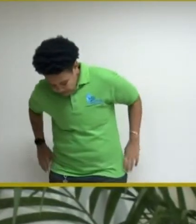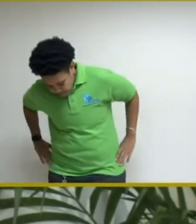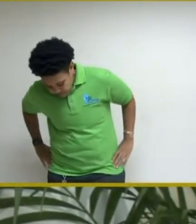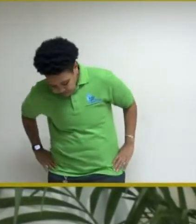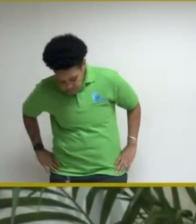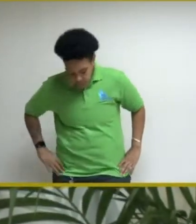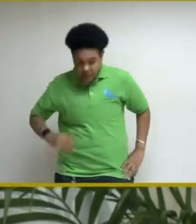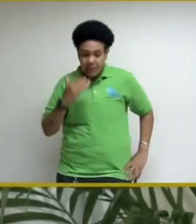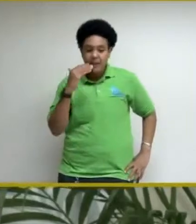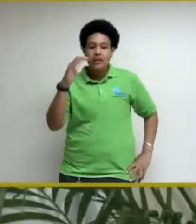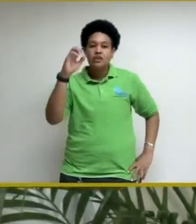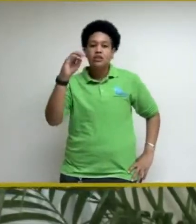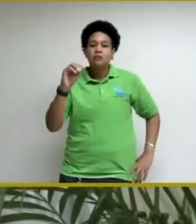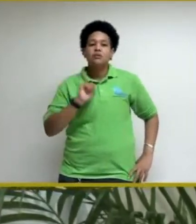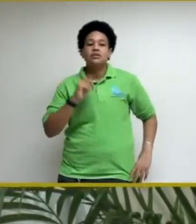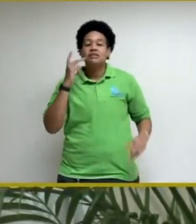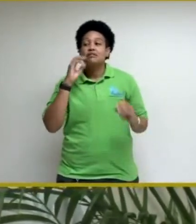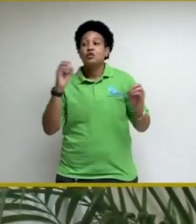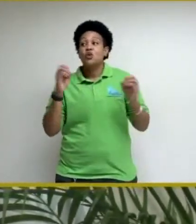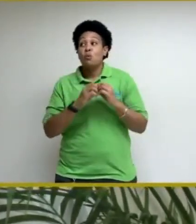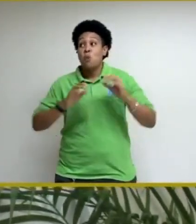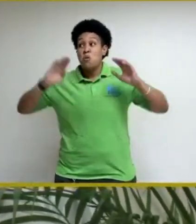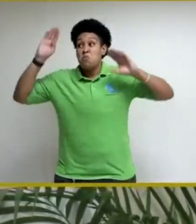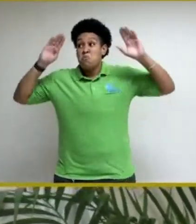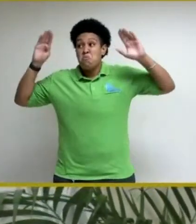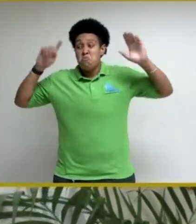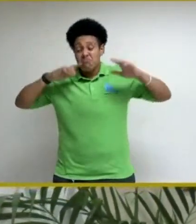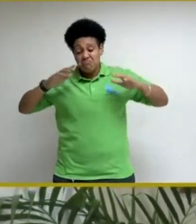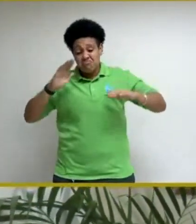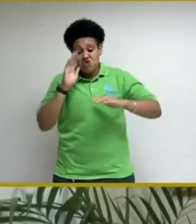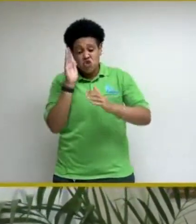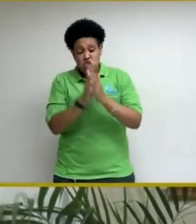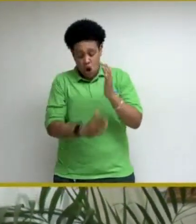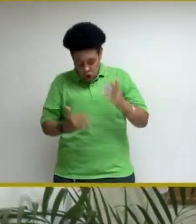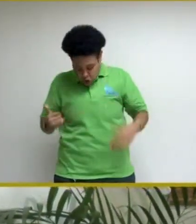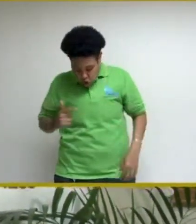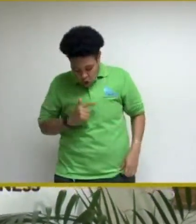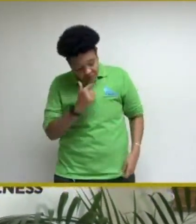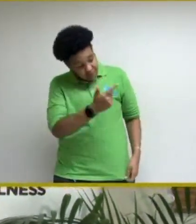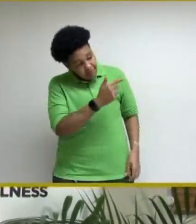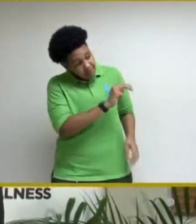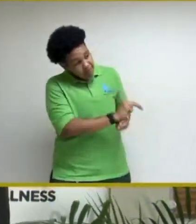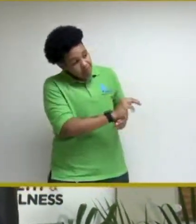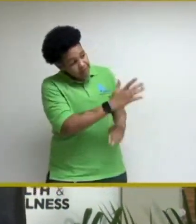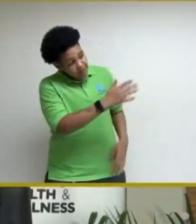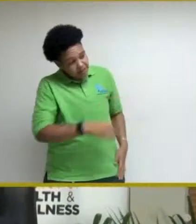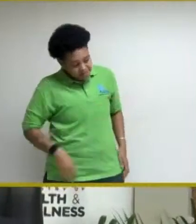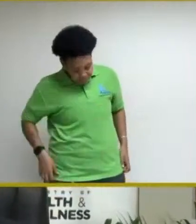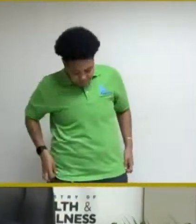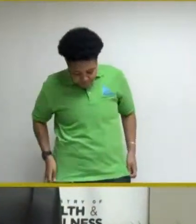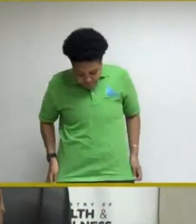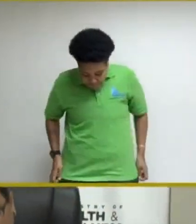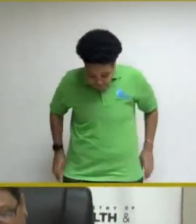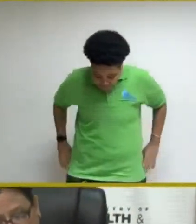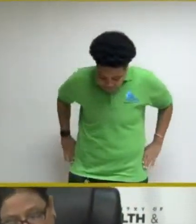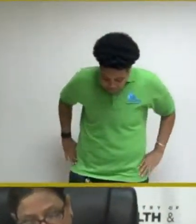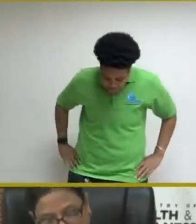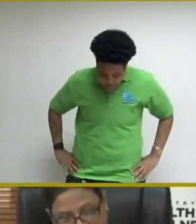Thank you, CMO. I see no more raised hands, and so at this stage I hand over to our